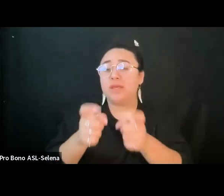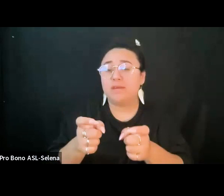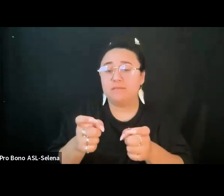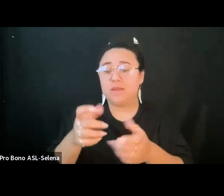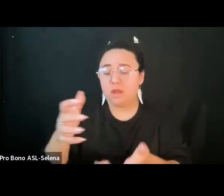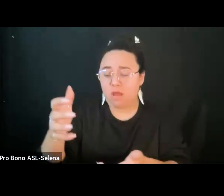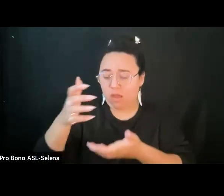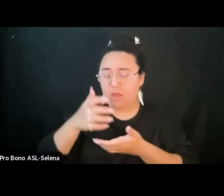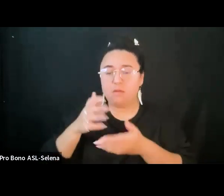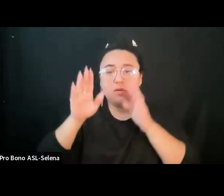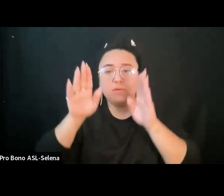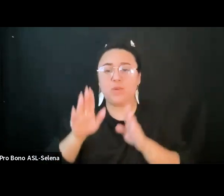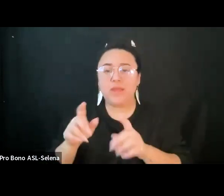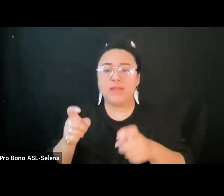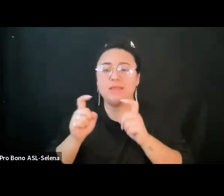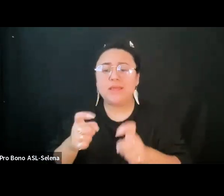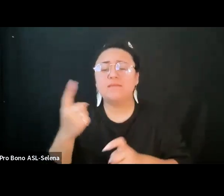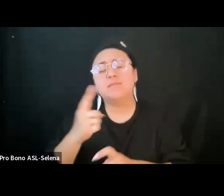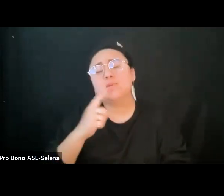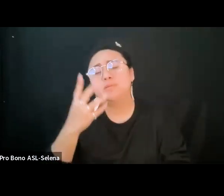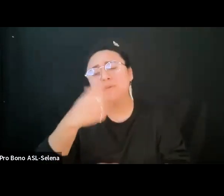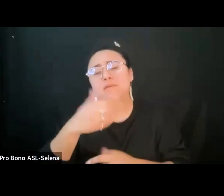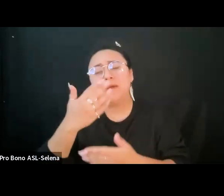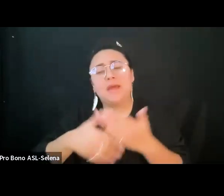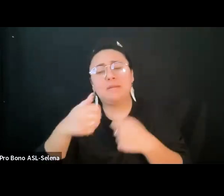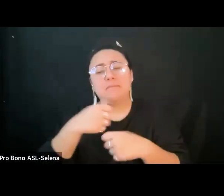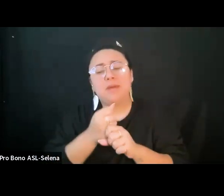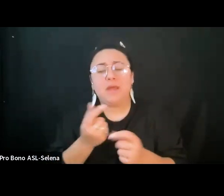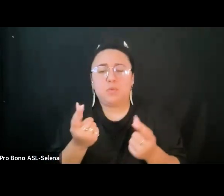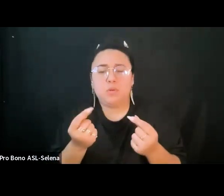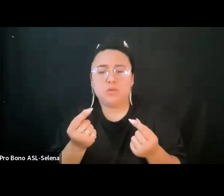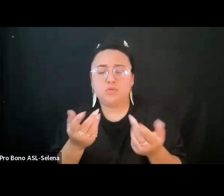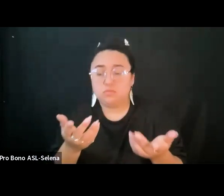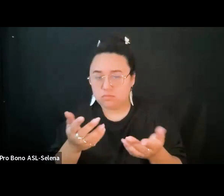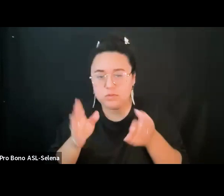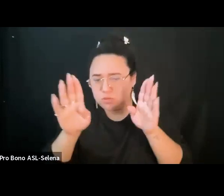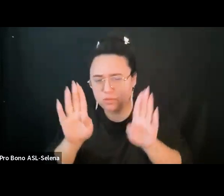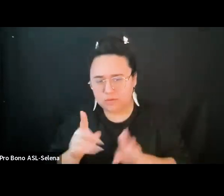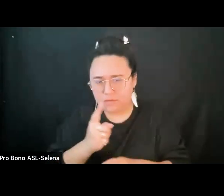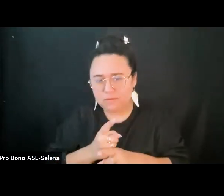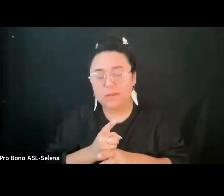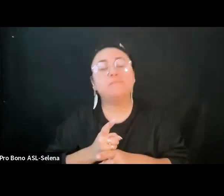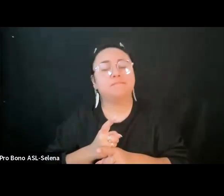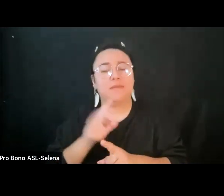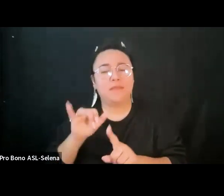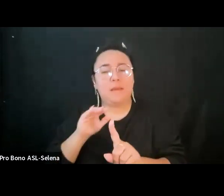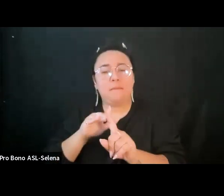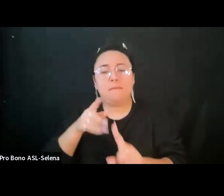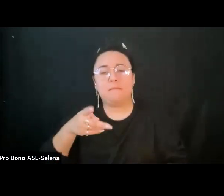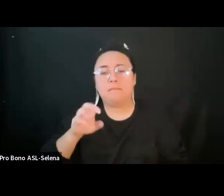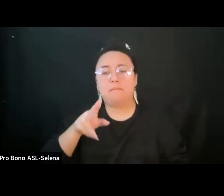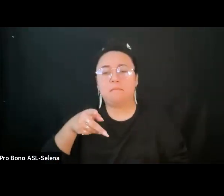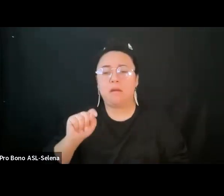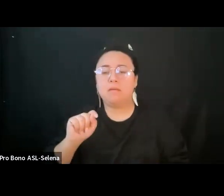that, received something beautifully handmade and wonderful? So that is our prompt as we go into these breakout rooms now. We